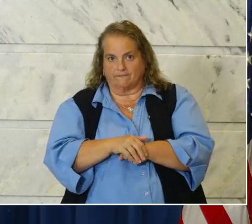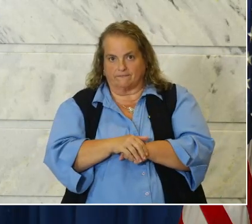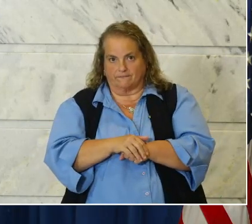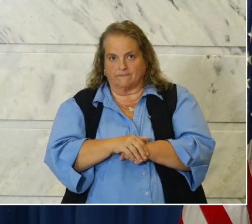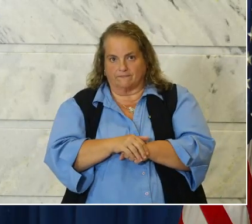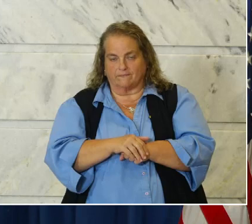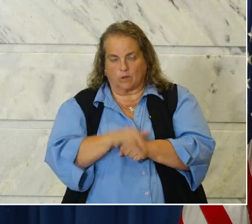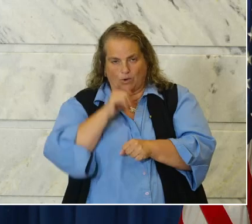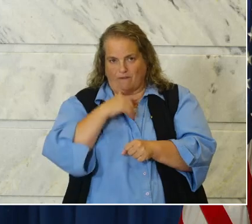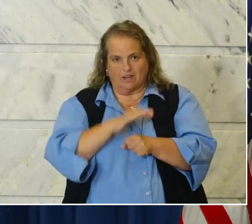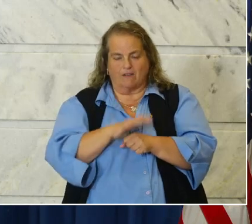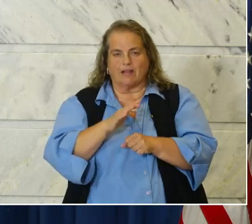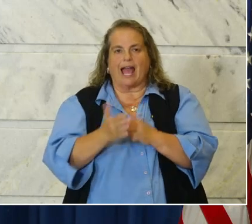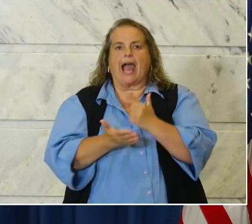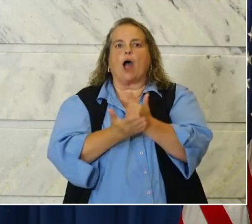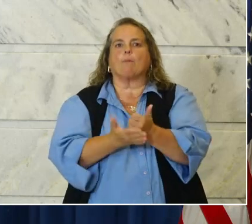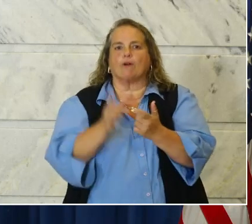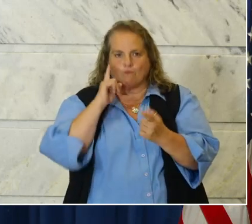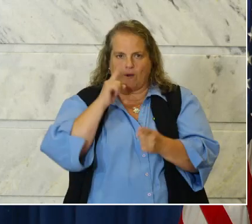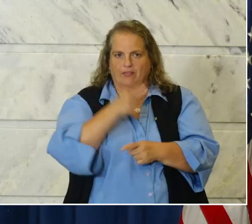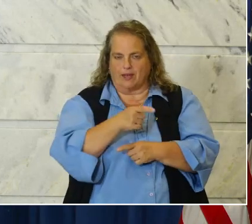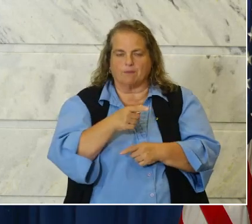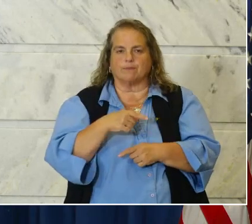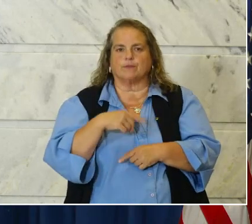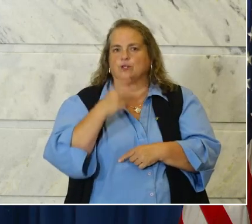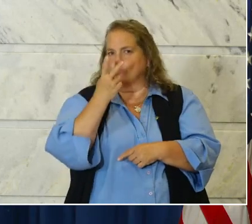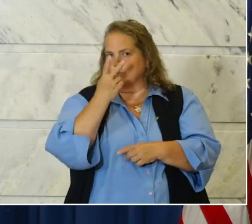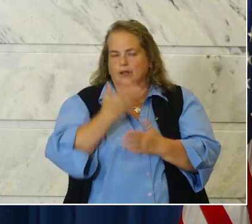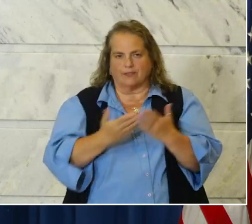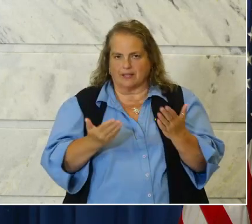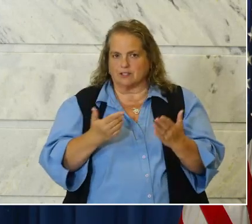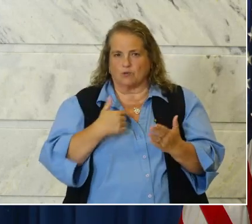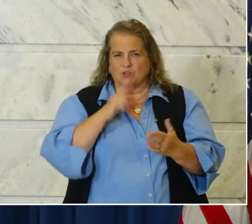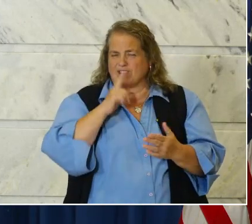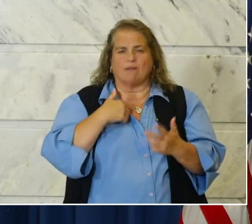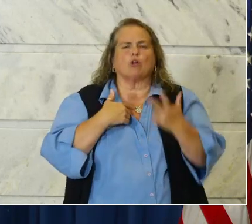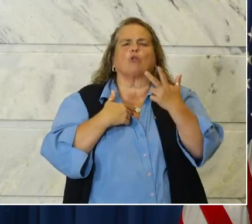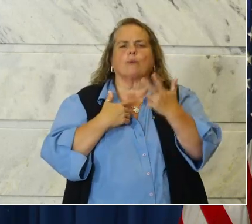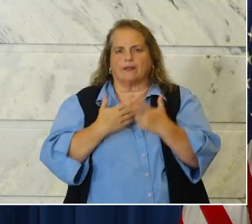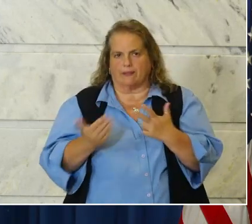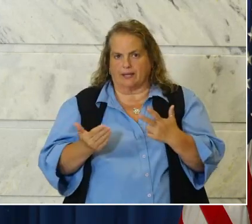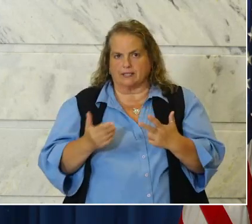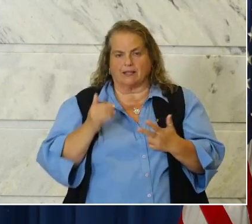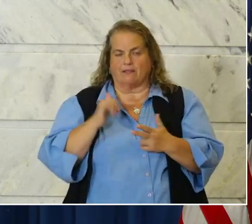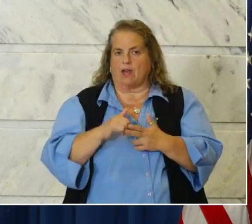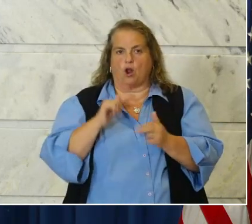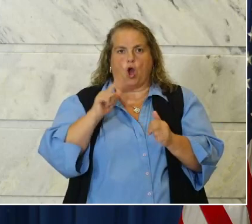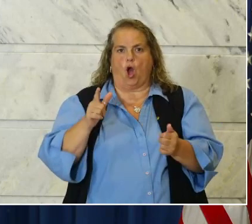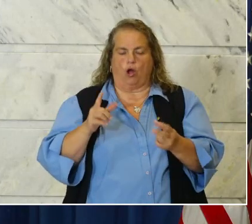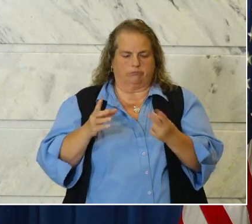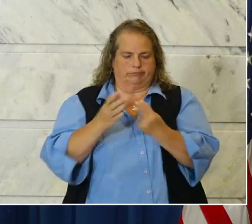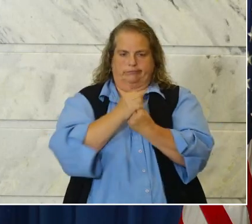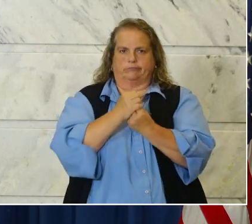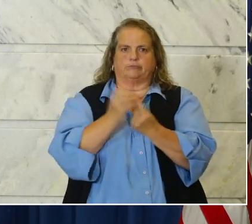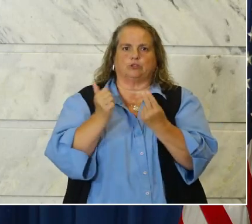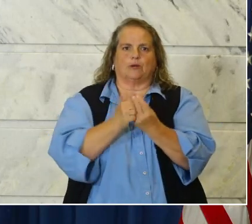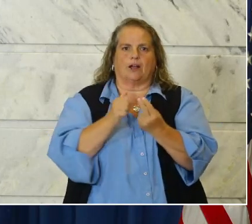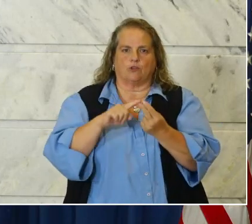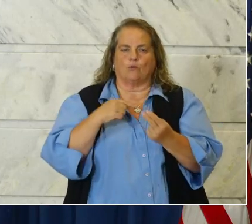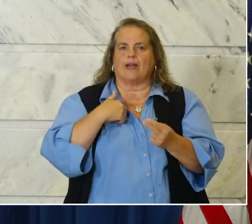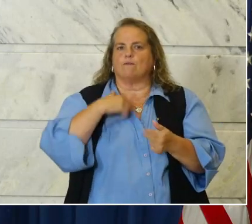got. I've talked about two things, but we've really got three things that all hit together. We've got a system,